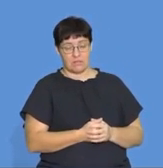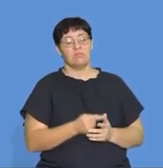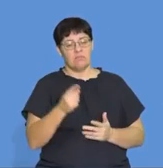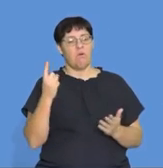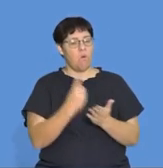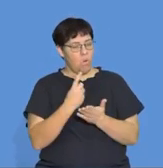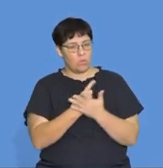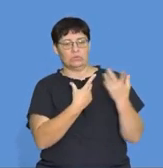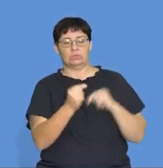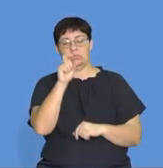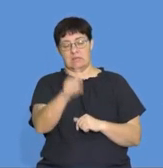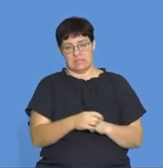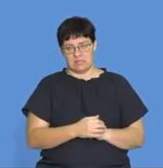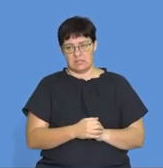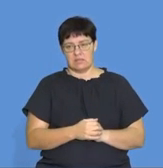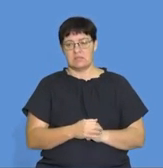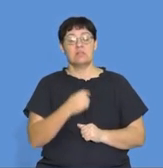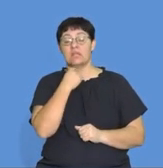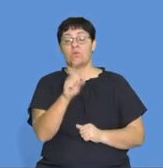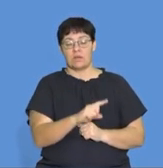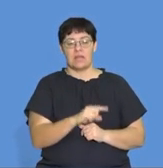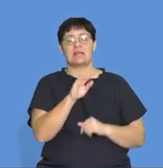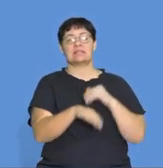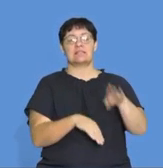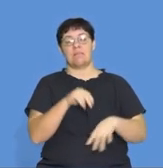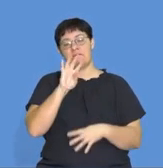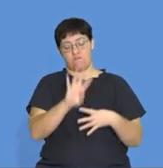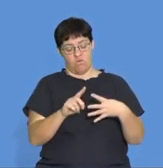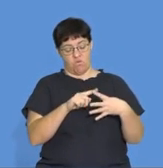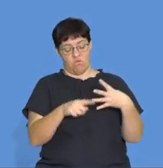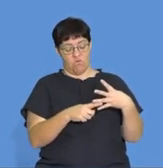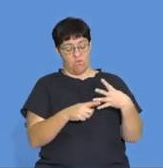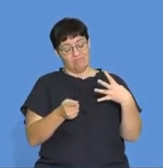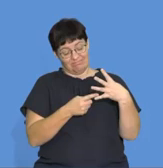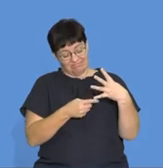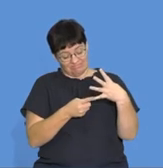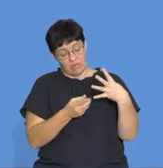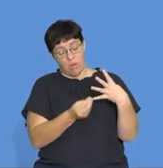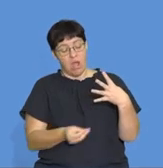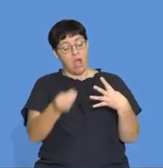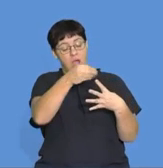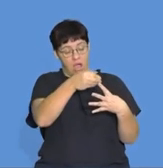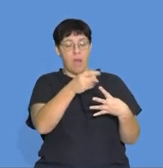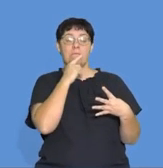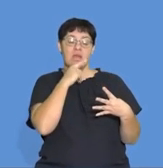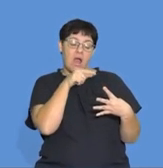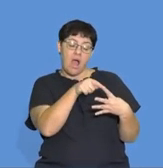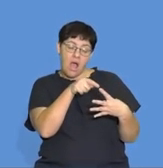So I can name this as step 4, just for you to always know that you have